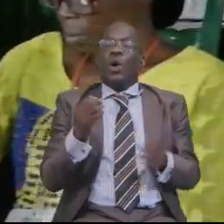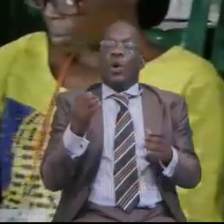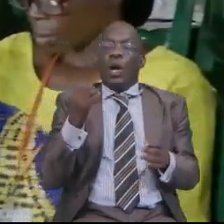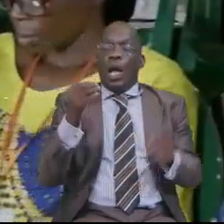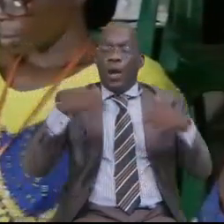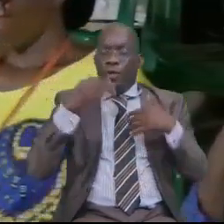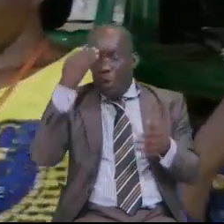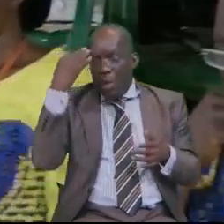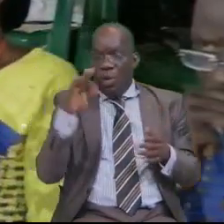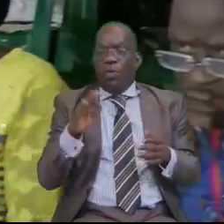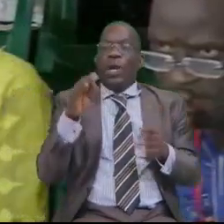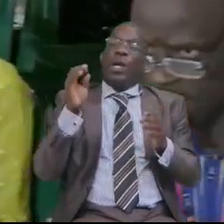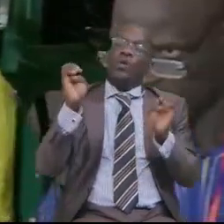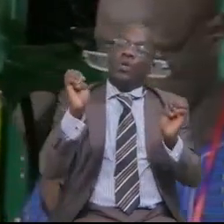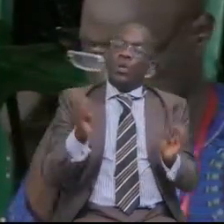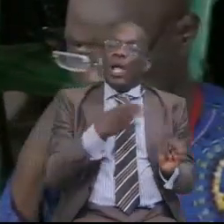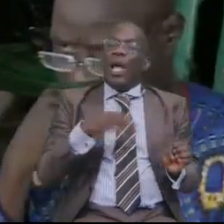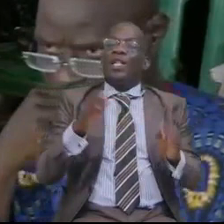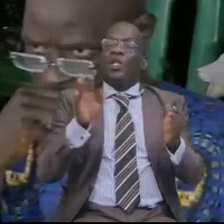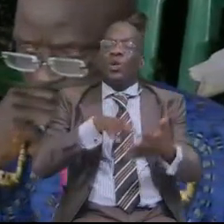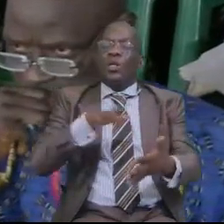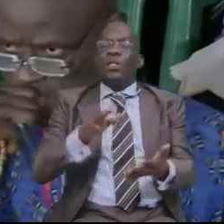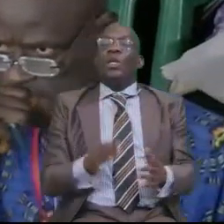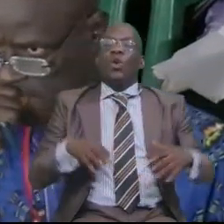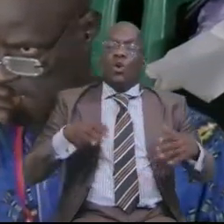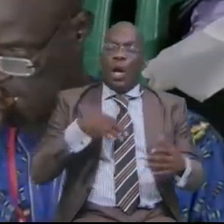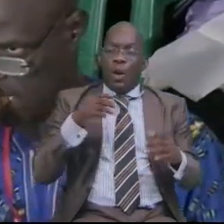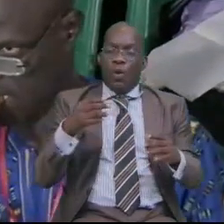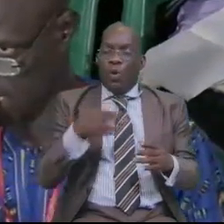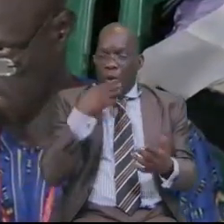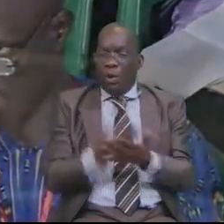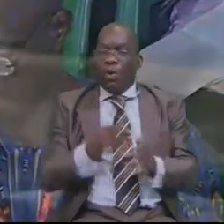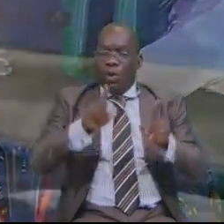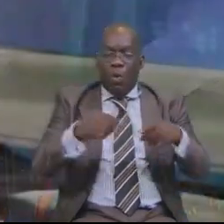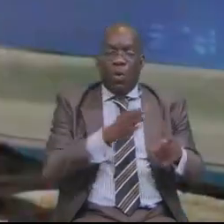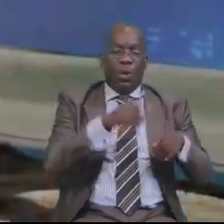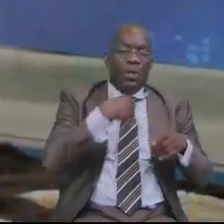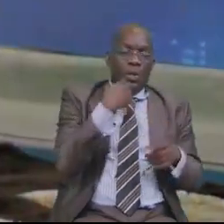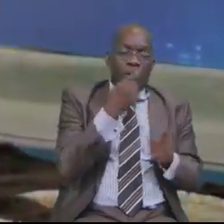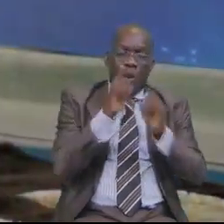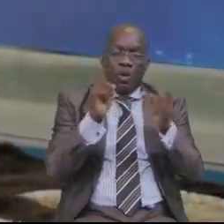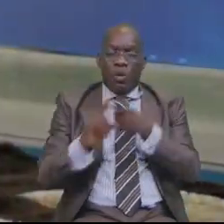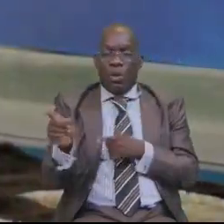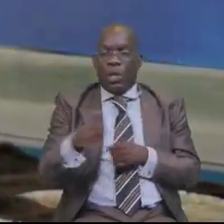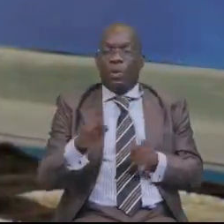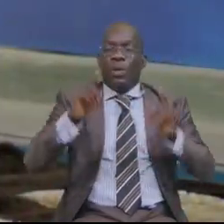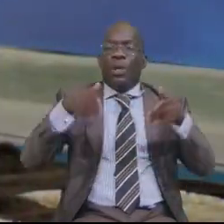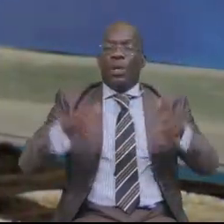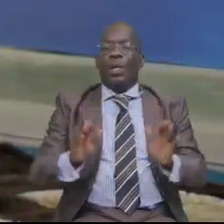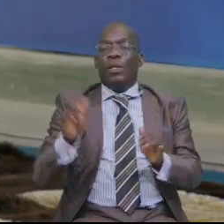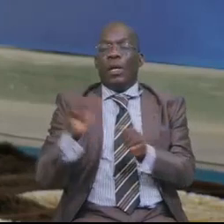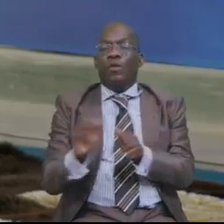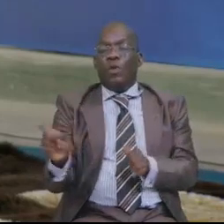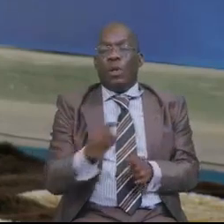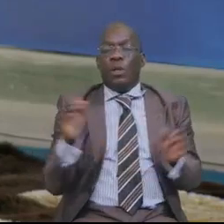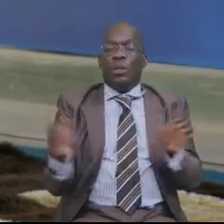psychology, philosophy, you can match them. Go and tell them, let everyone take the touch of